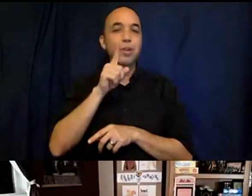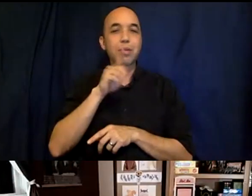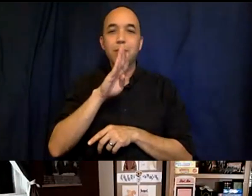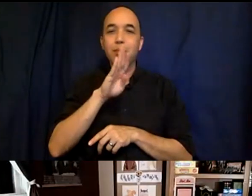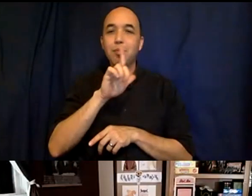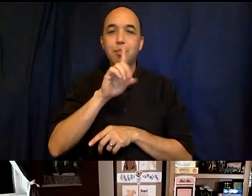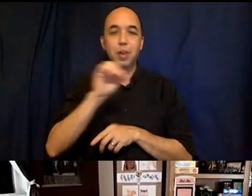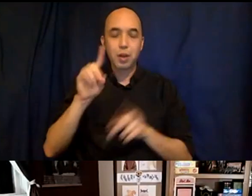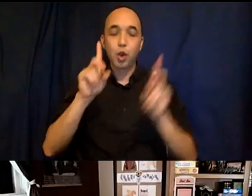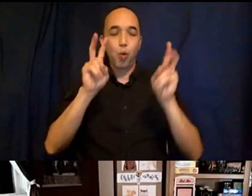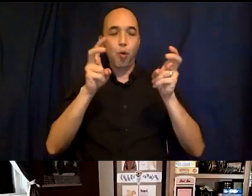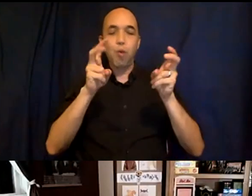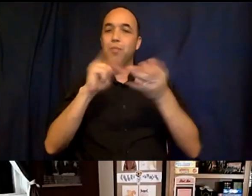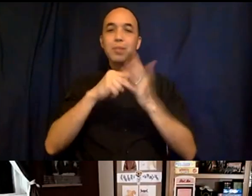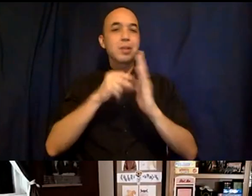blood.